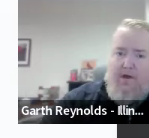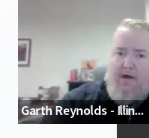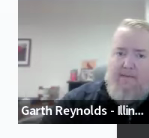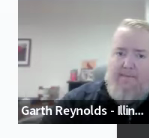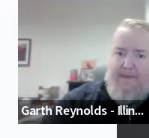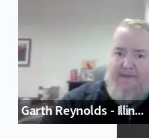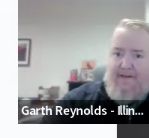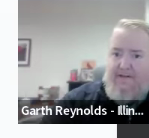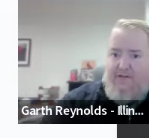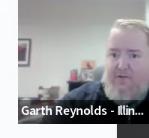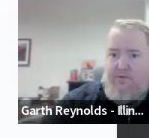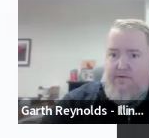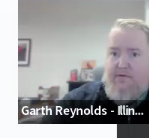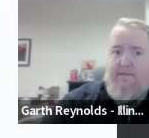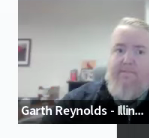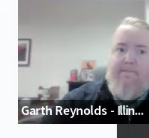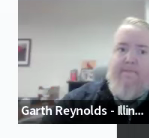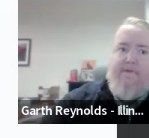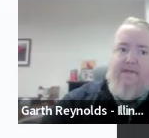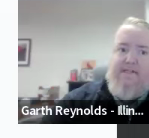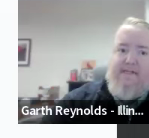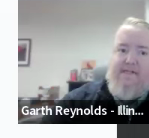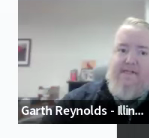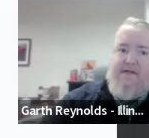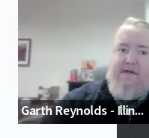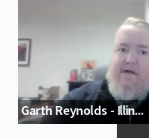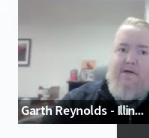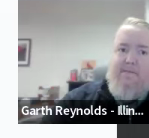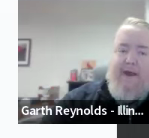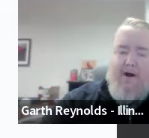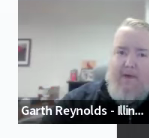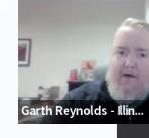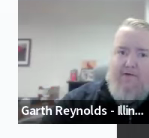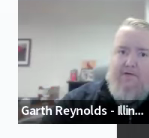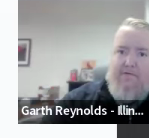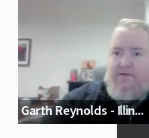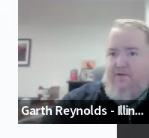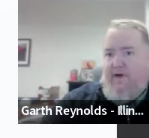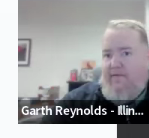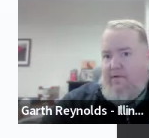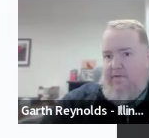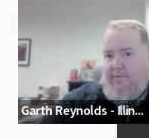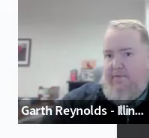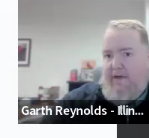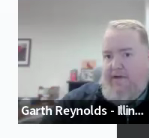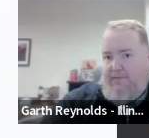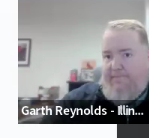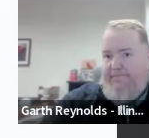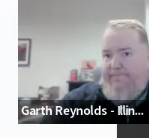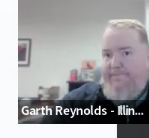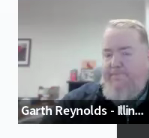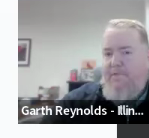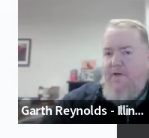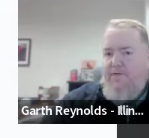or even as a student, this is paramount for the survival of the